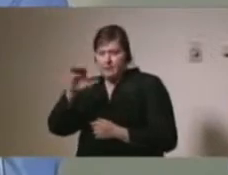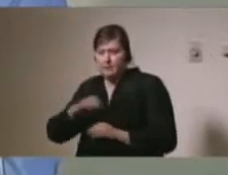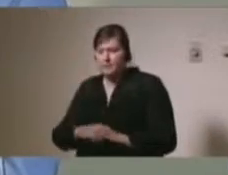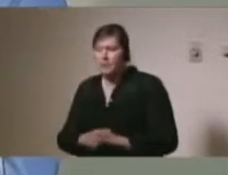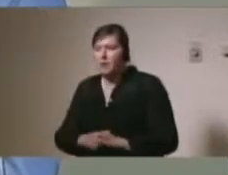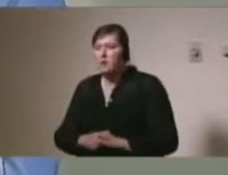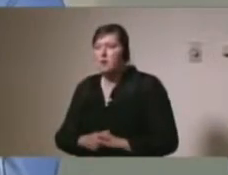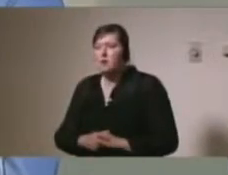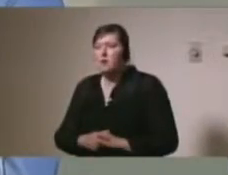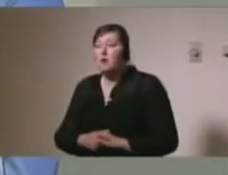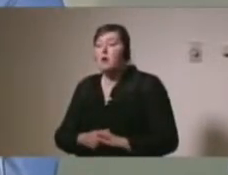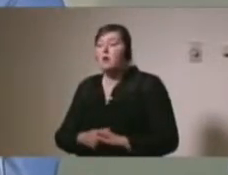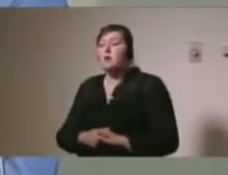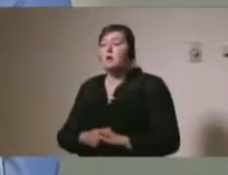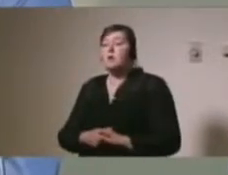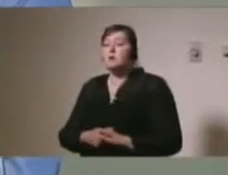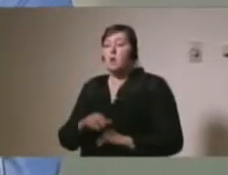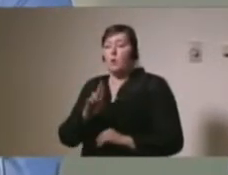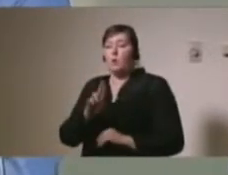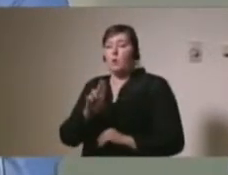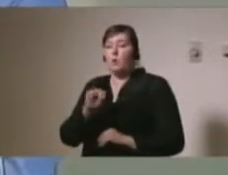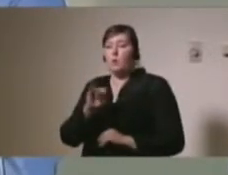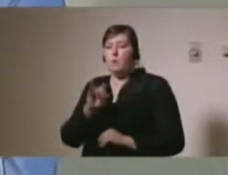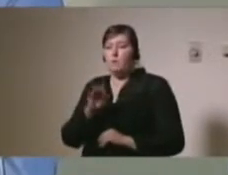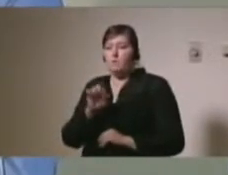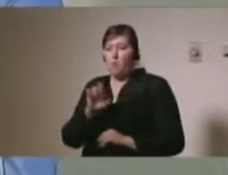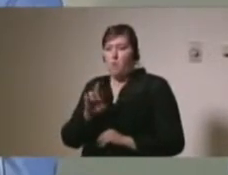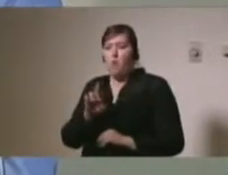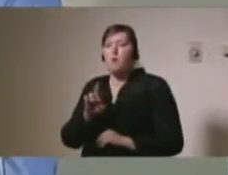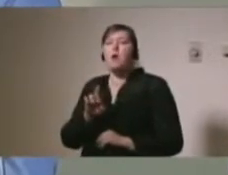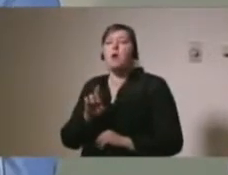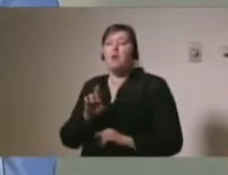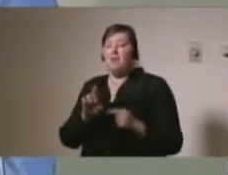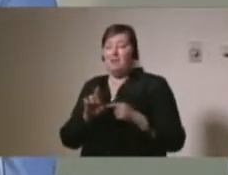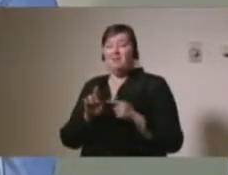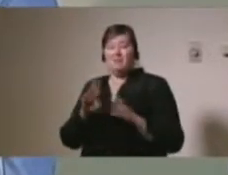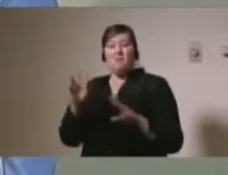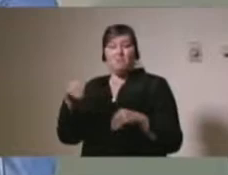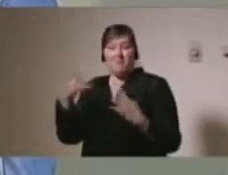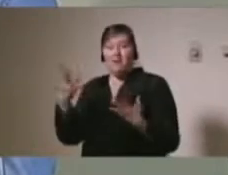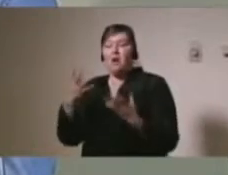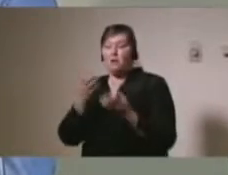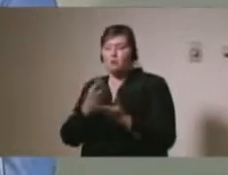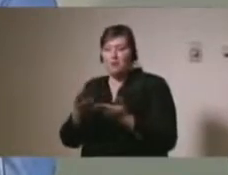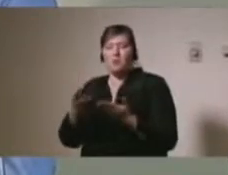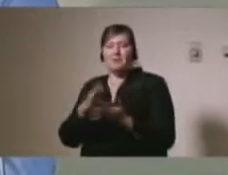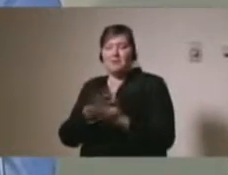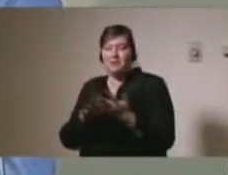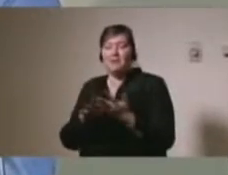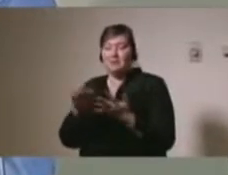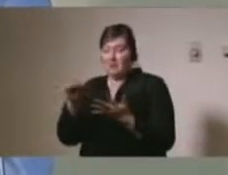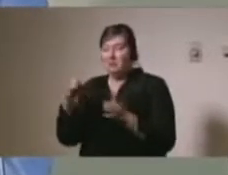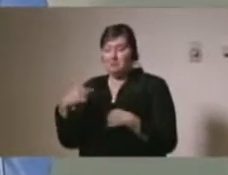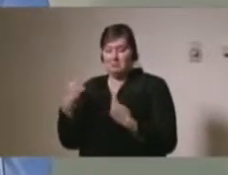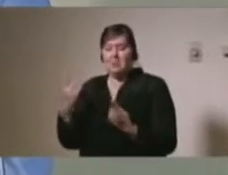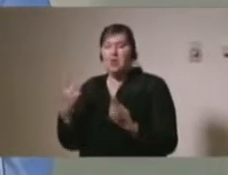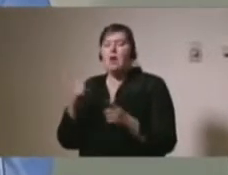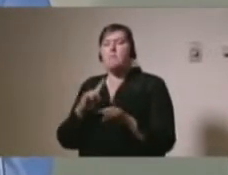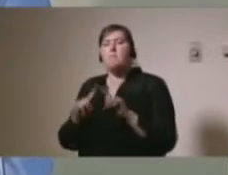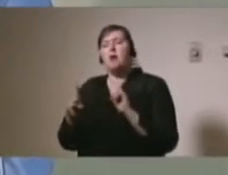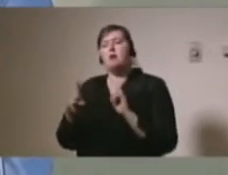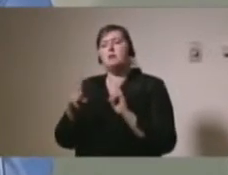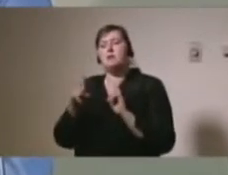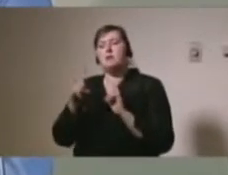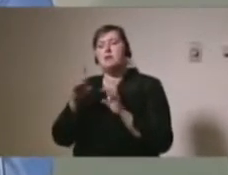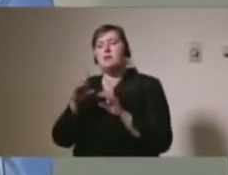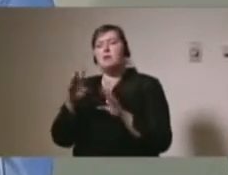of resources over the last couple of years into thinking about, it's about building that template or model. As it relates to, you mentioned other